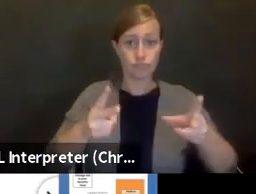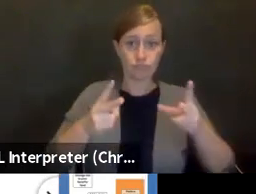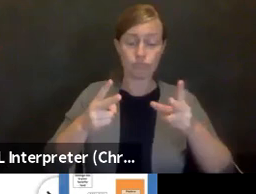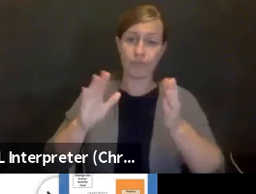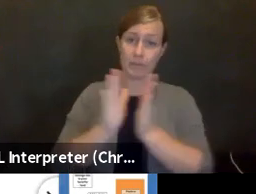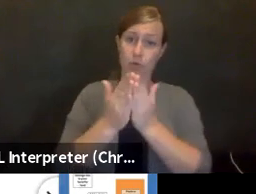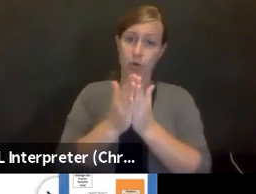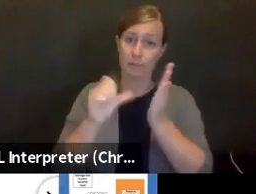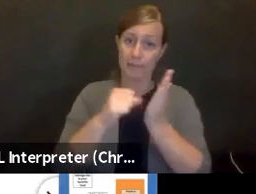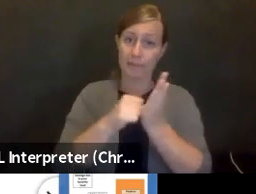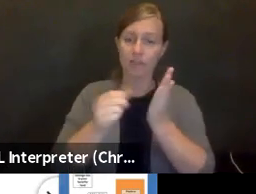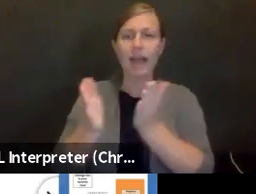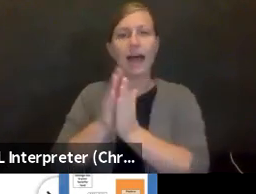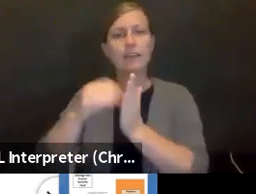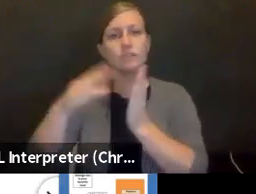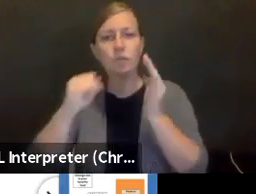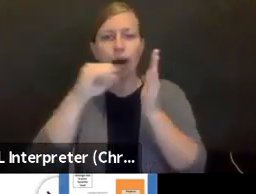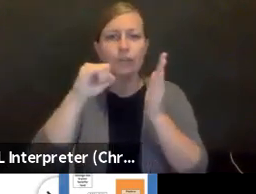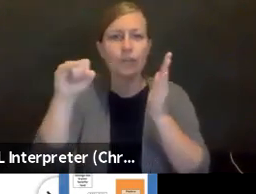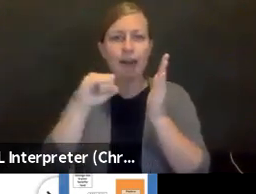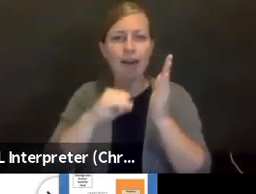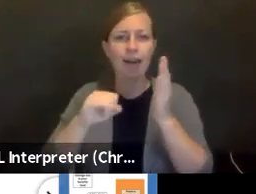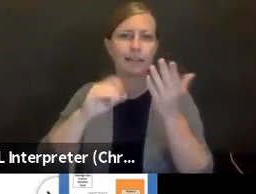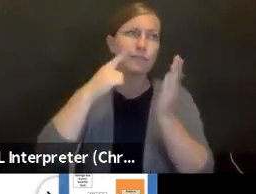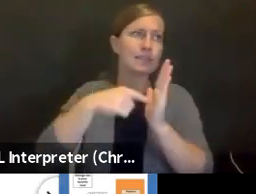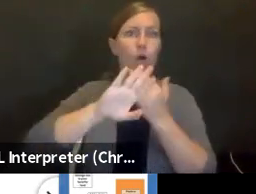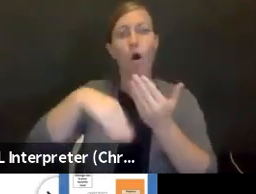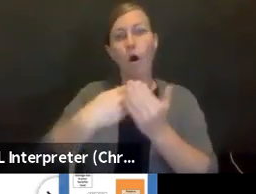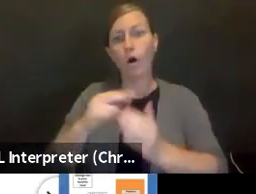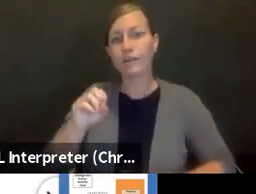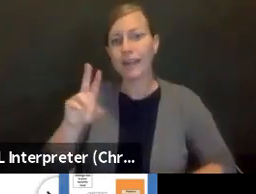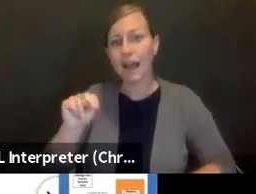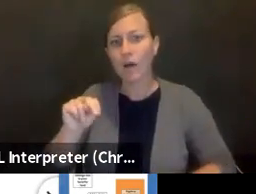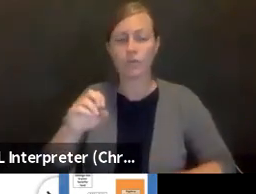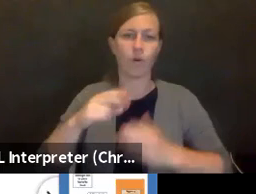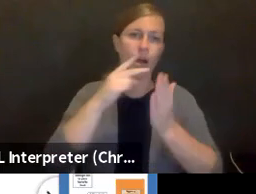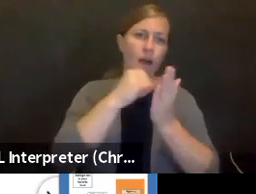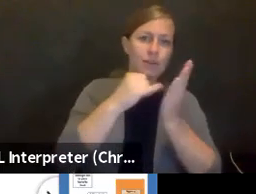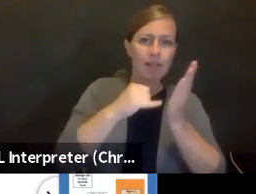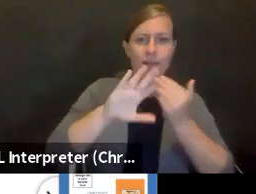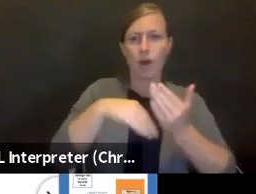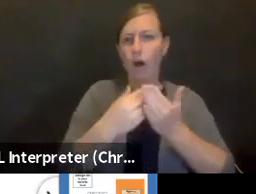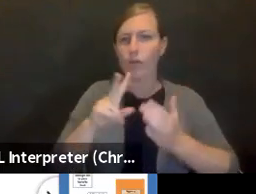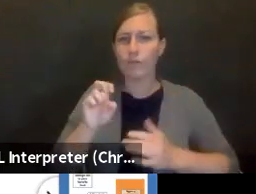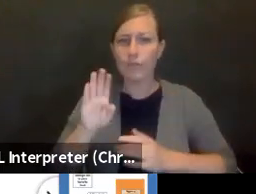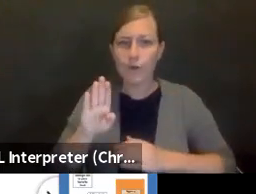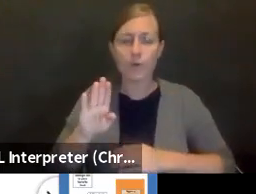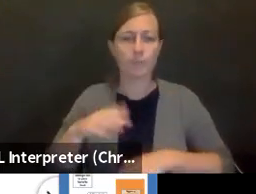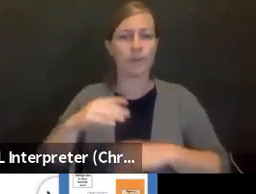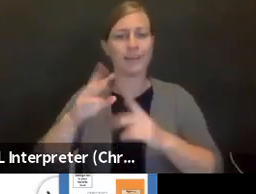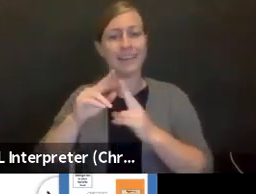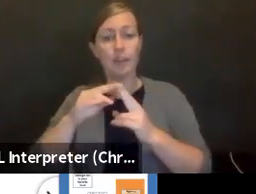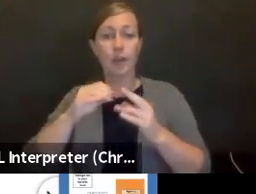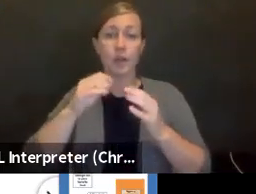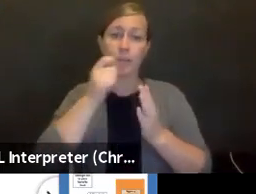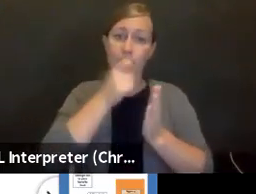have students underline, for example, all the nouns or the verbs. And they simply use their highlighter or they use their